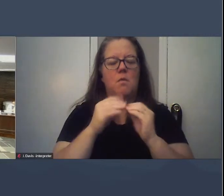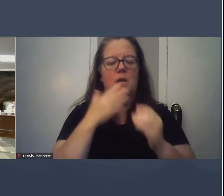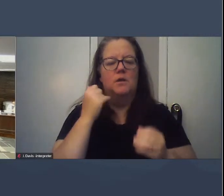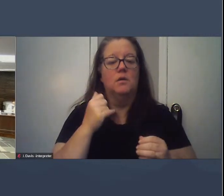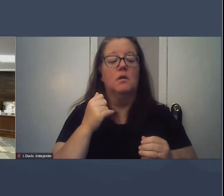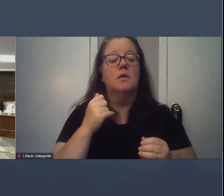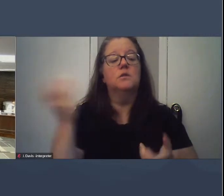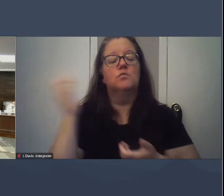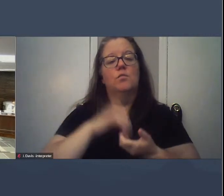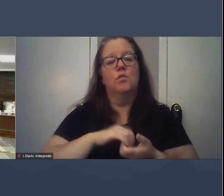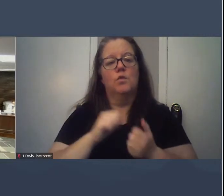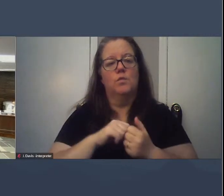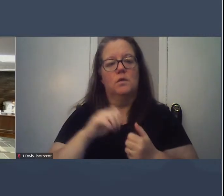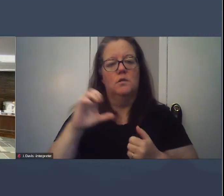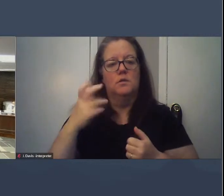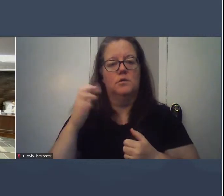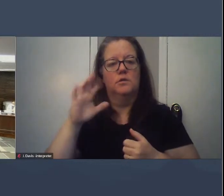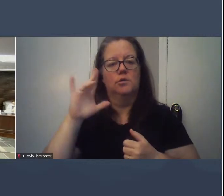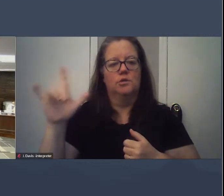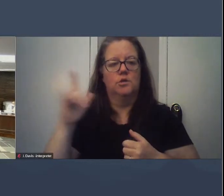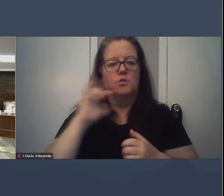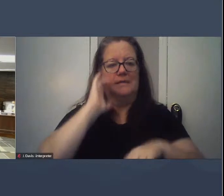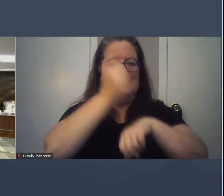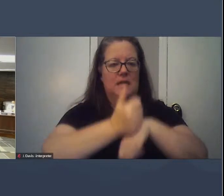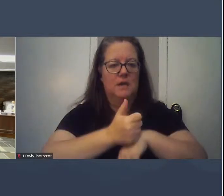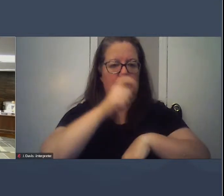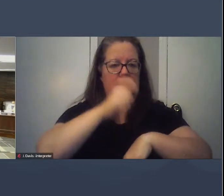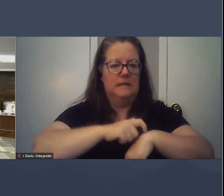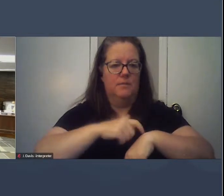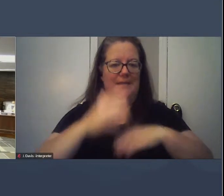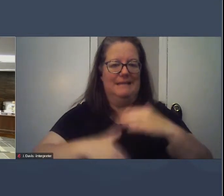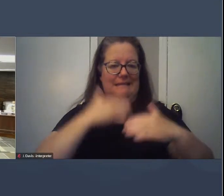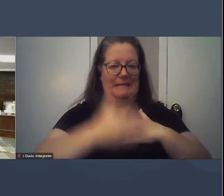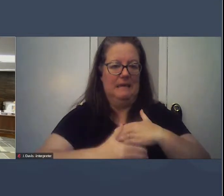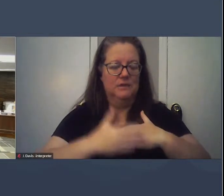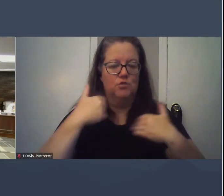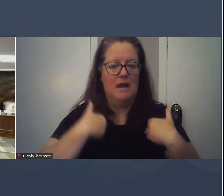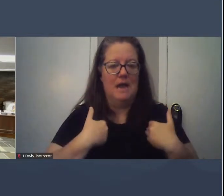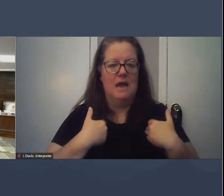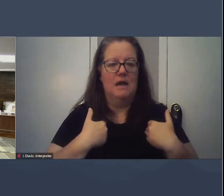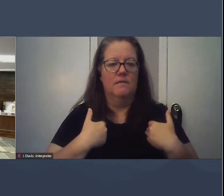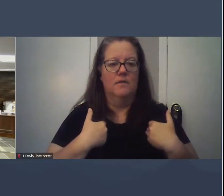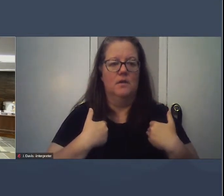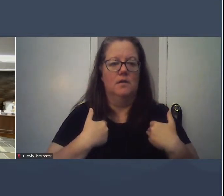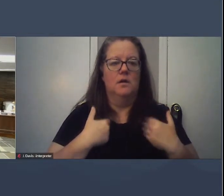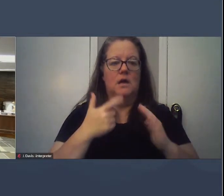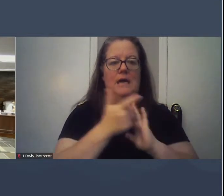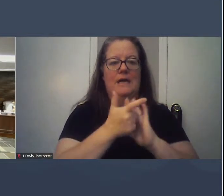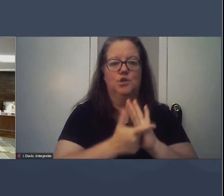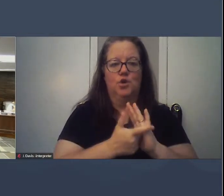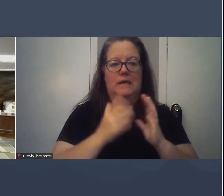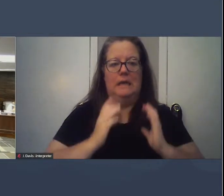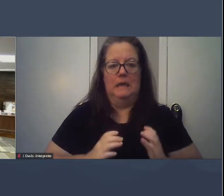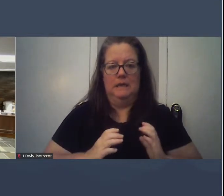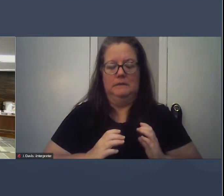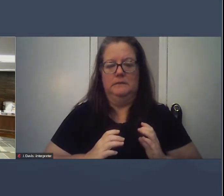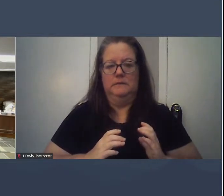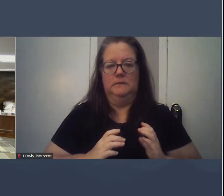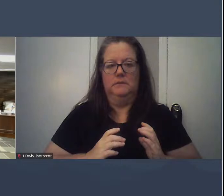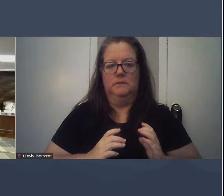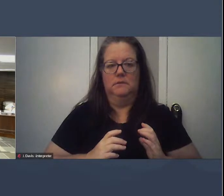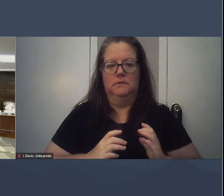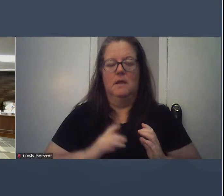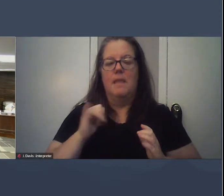work get Cheryl to work with you on setting up the time, maybe at the next one to have a attorney-client where we can. Right, okay. I think that might